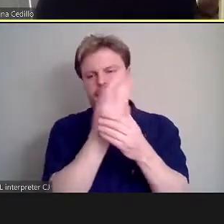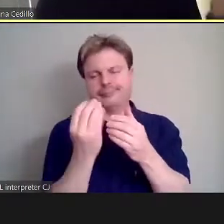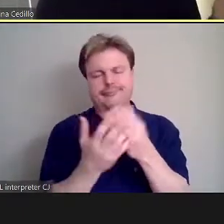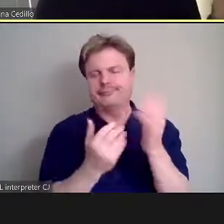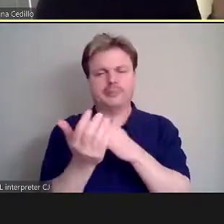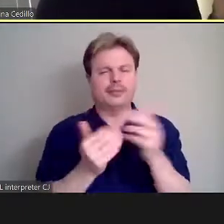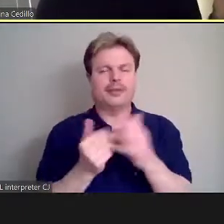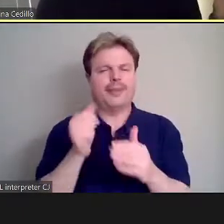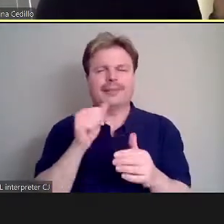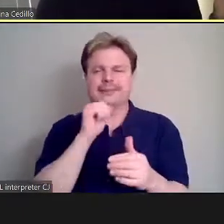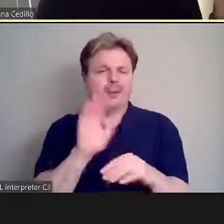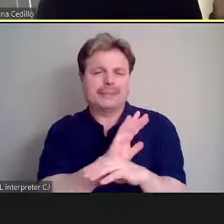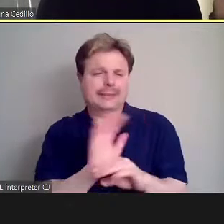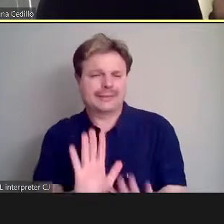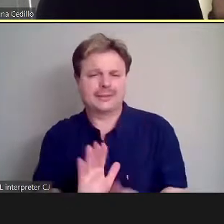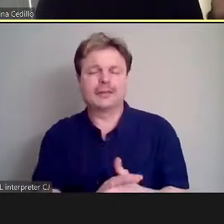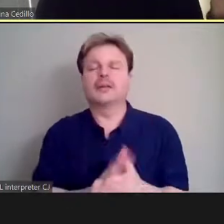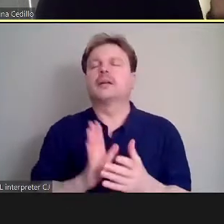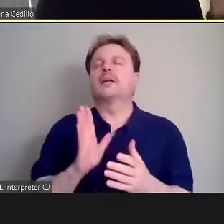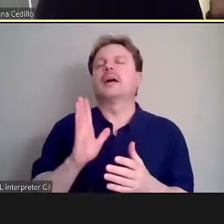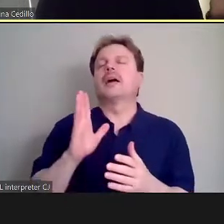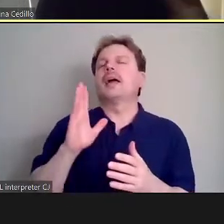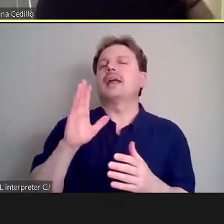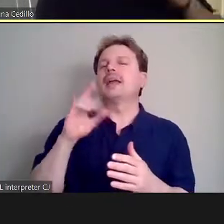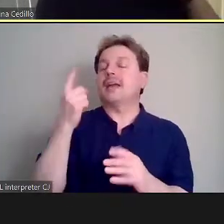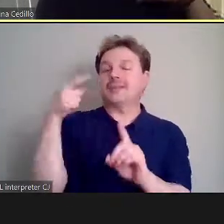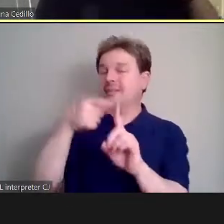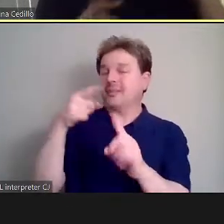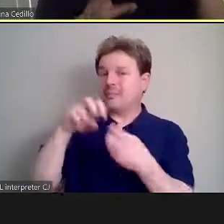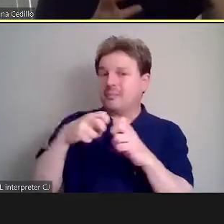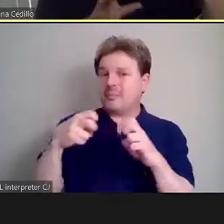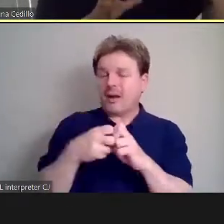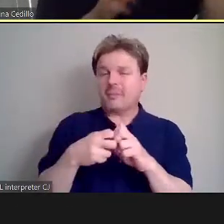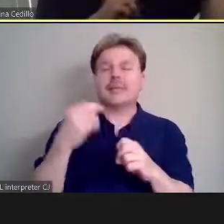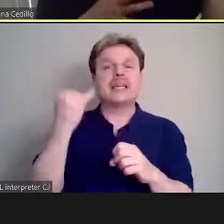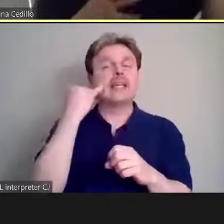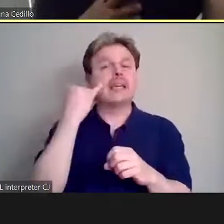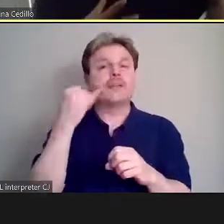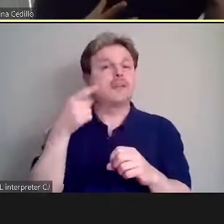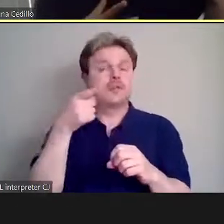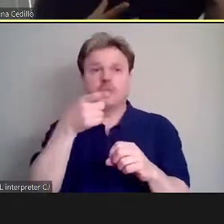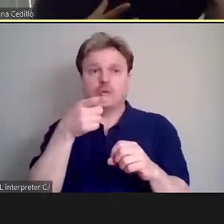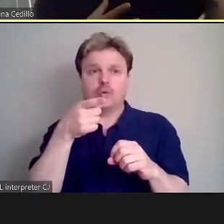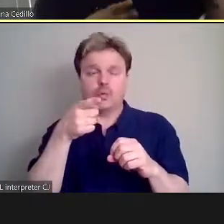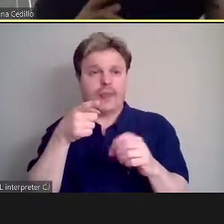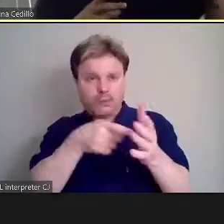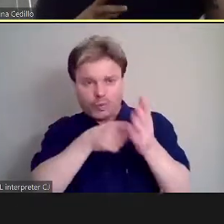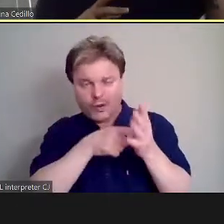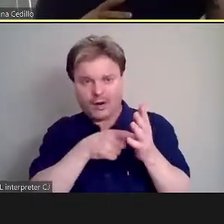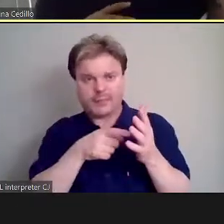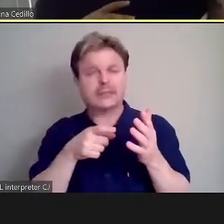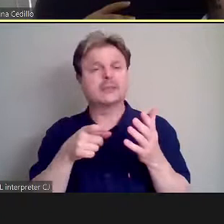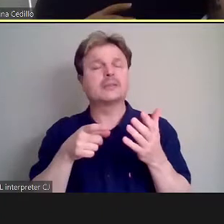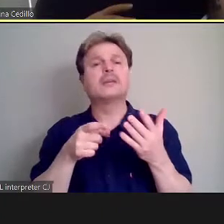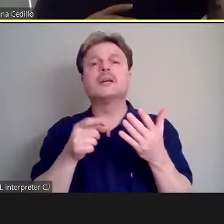part of the problem, is that if you don't meet this particular